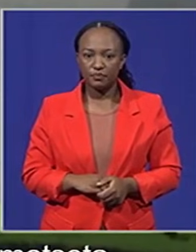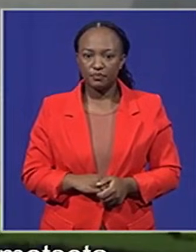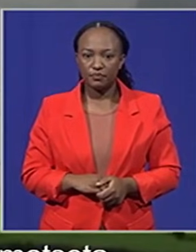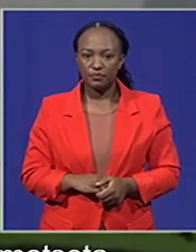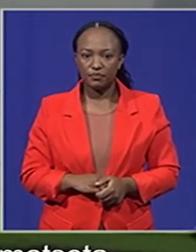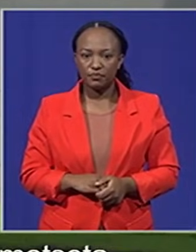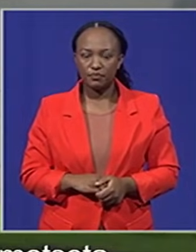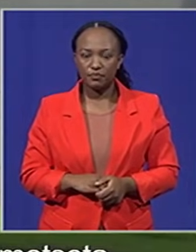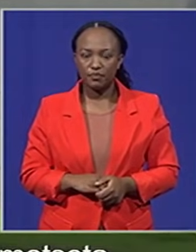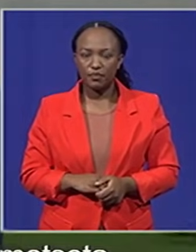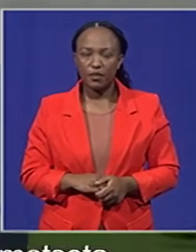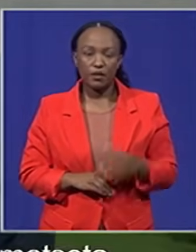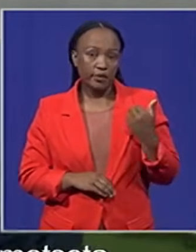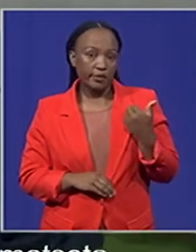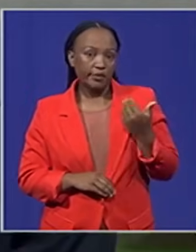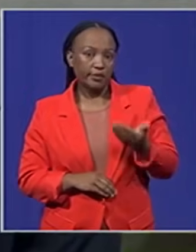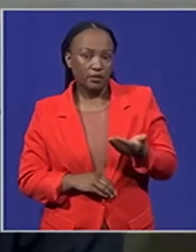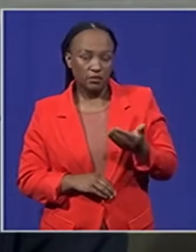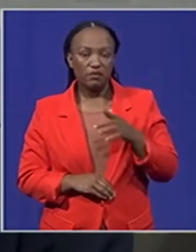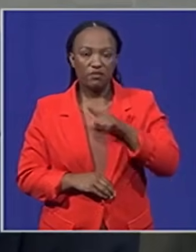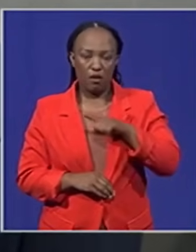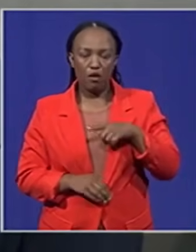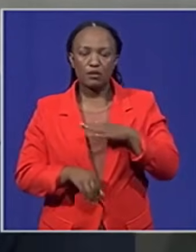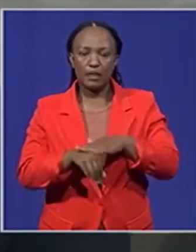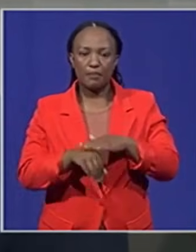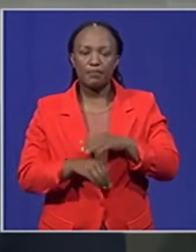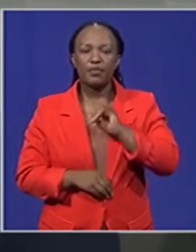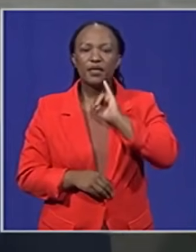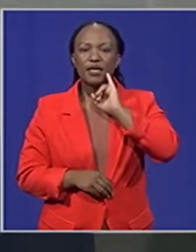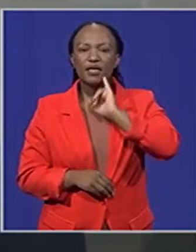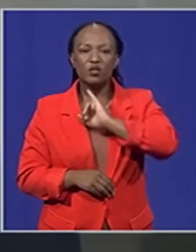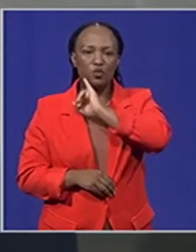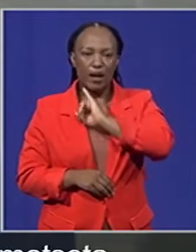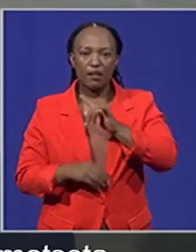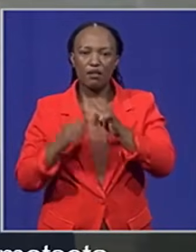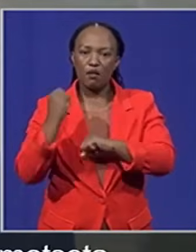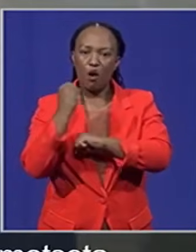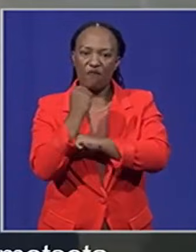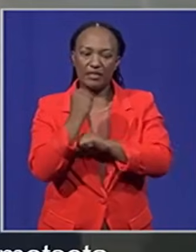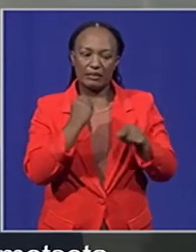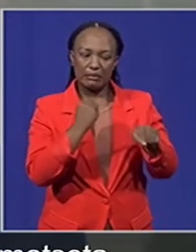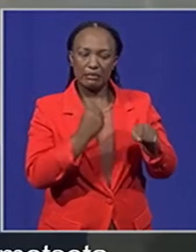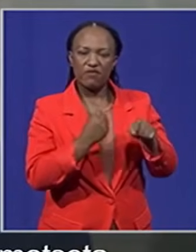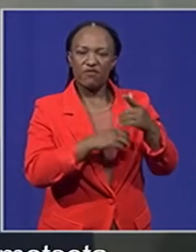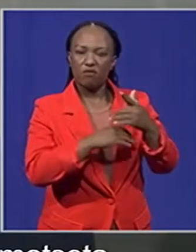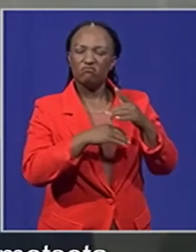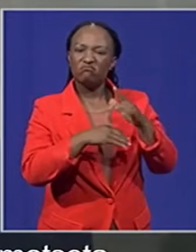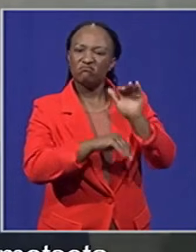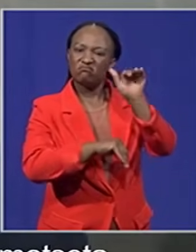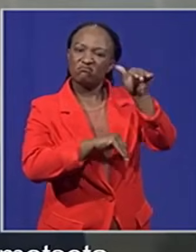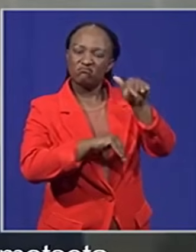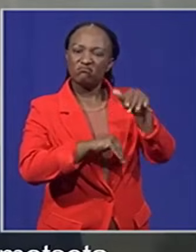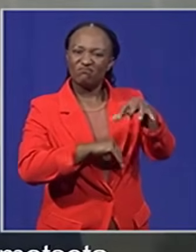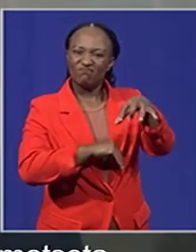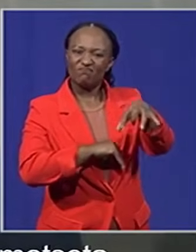We have been noting for some time that the Israeli embassy, particularly on social media, has embarked on what we